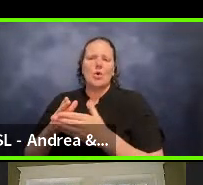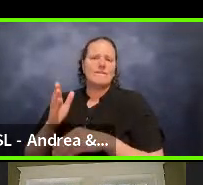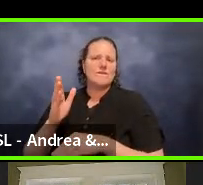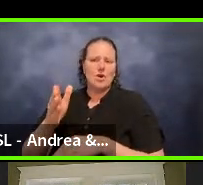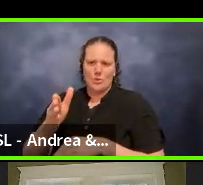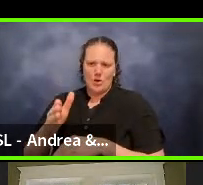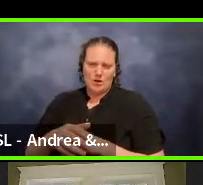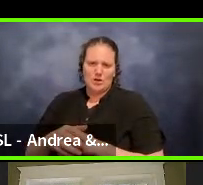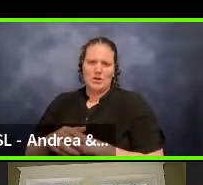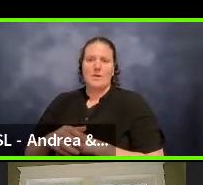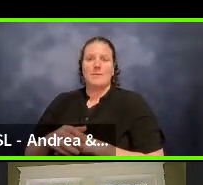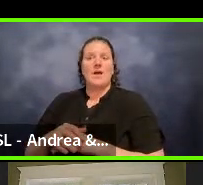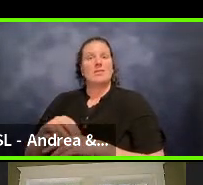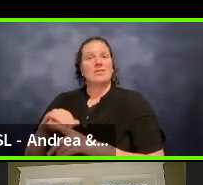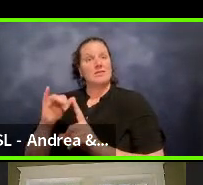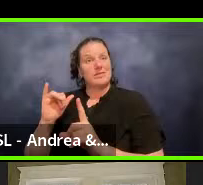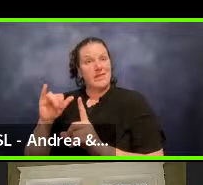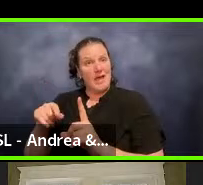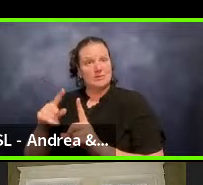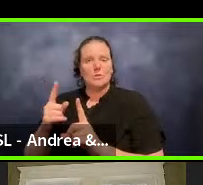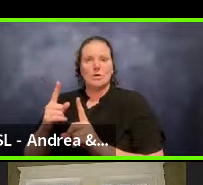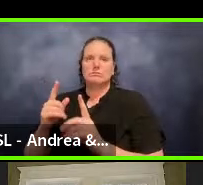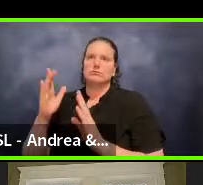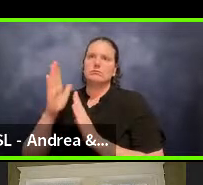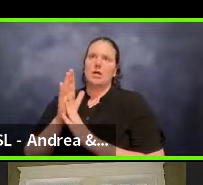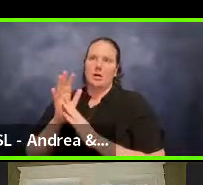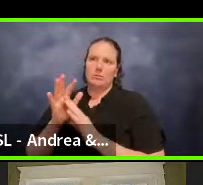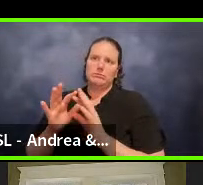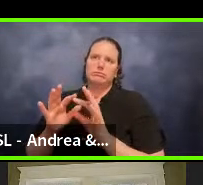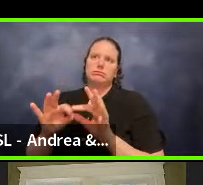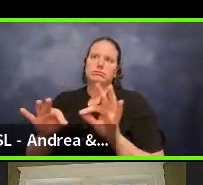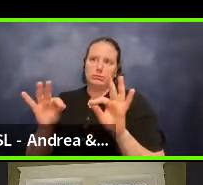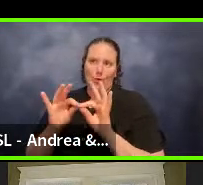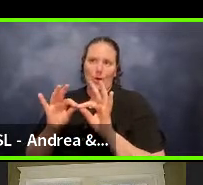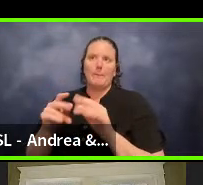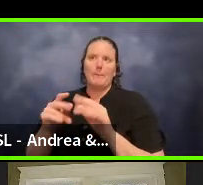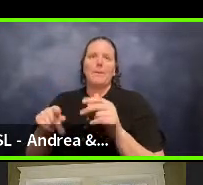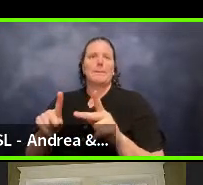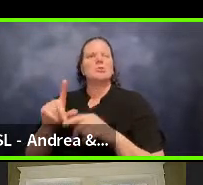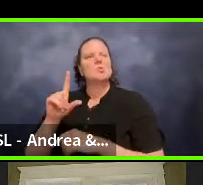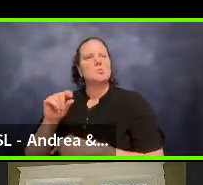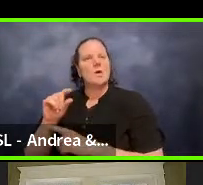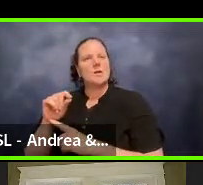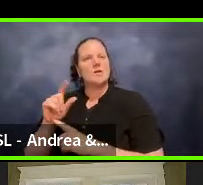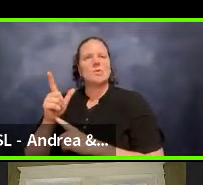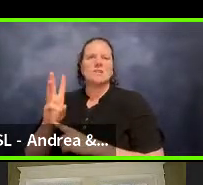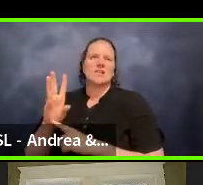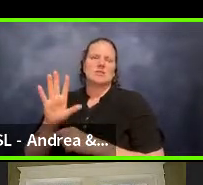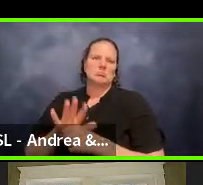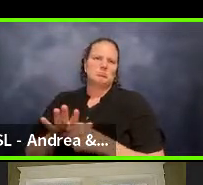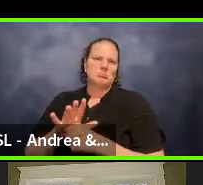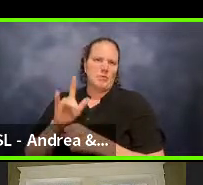But that is one of the key permits, but we're looking at sometime in 2026 for that.